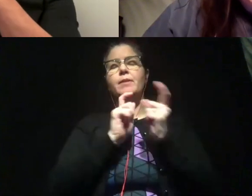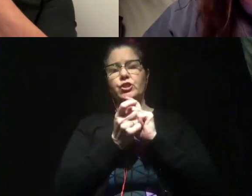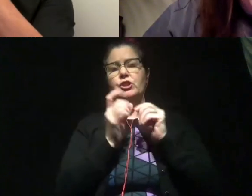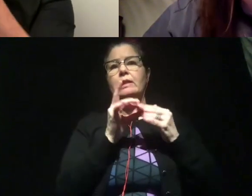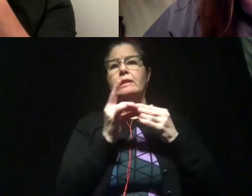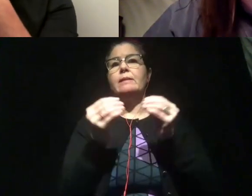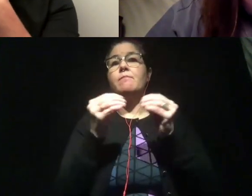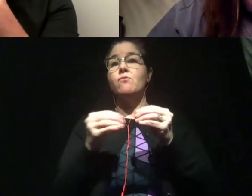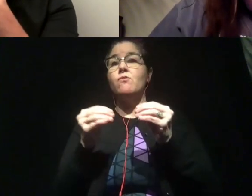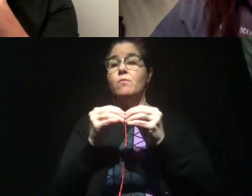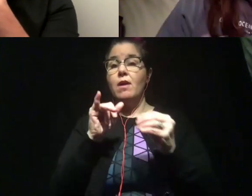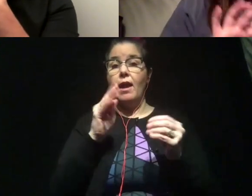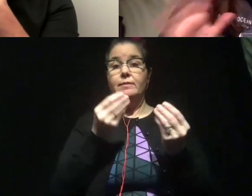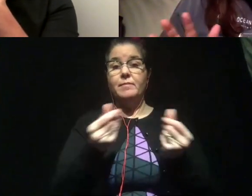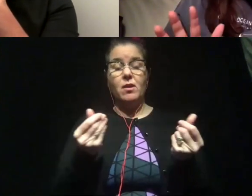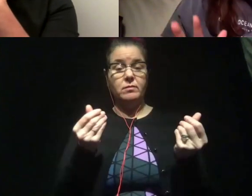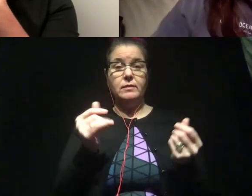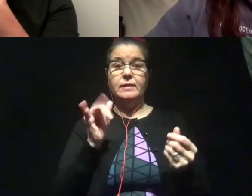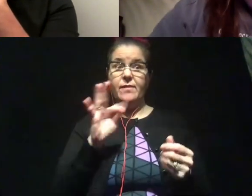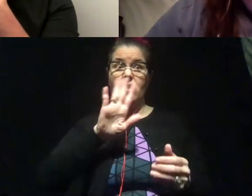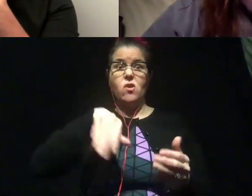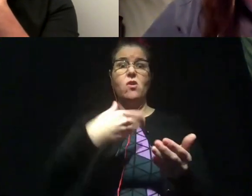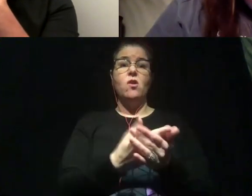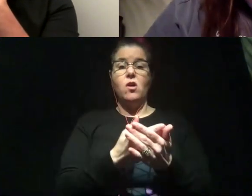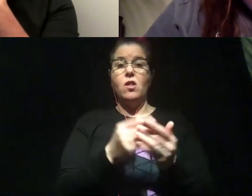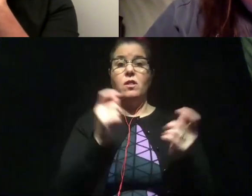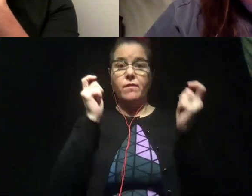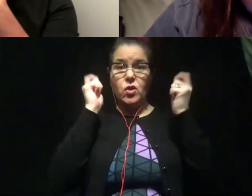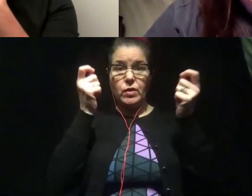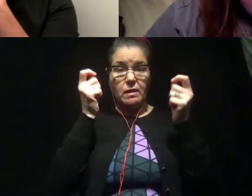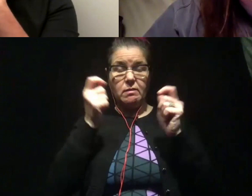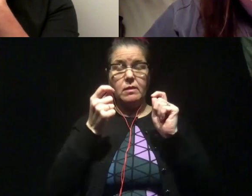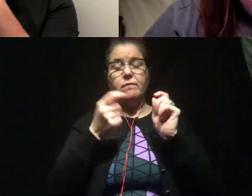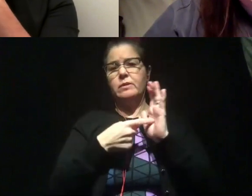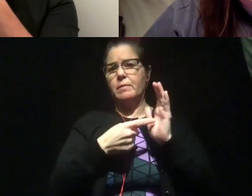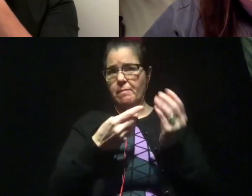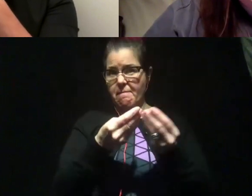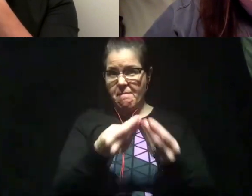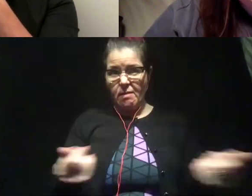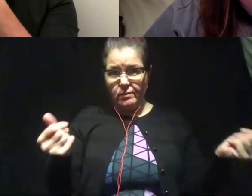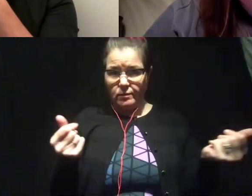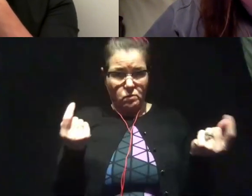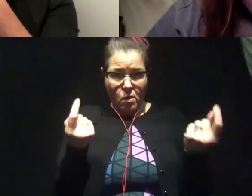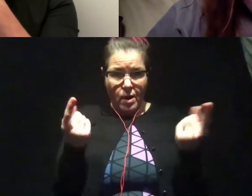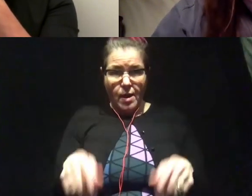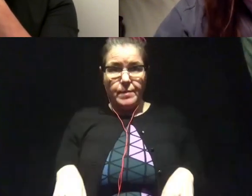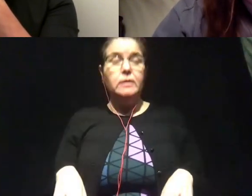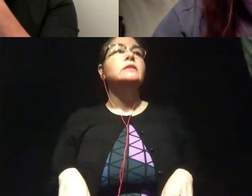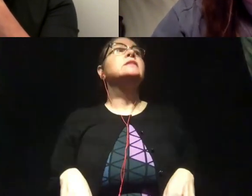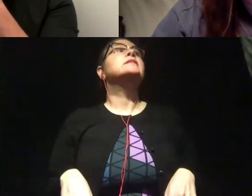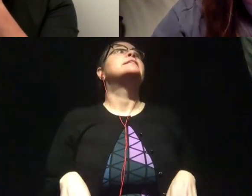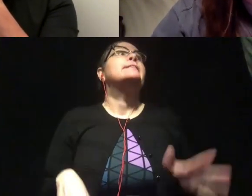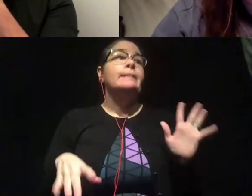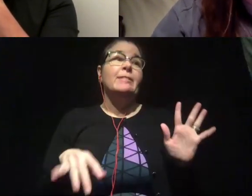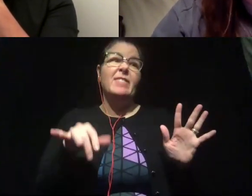ice melt. What would happen if all of Greenland, for example, melted? So that's one of the